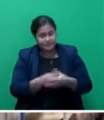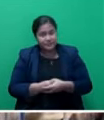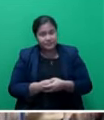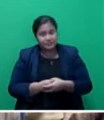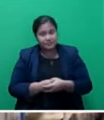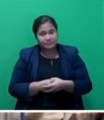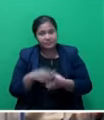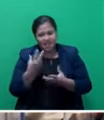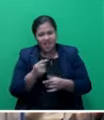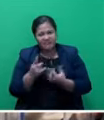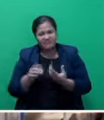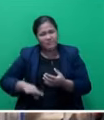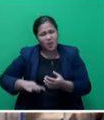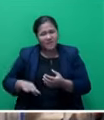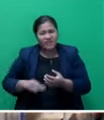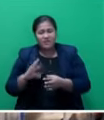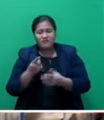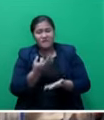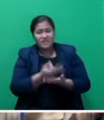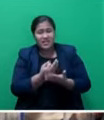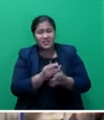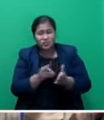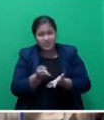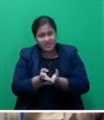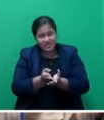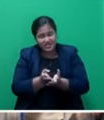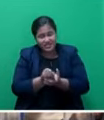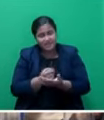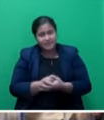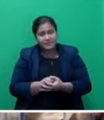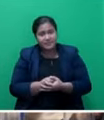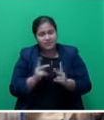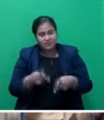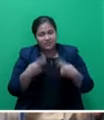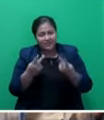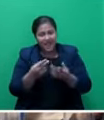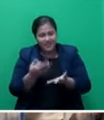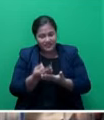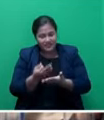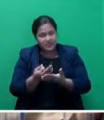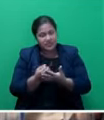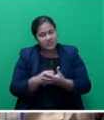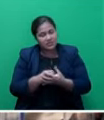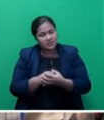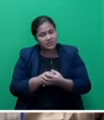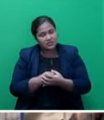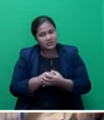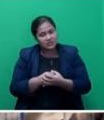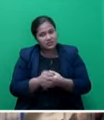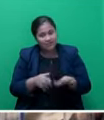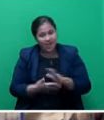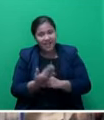has generated profits from fees for services rendered in accordance with the regulated fees charges regulations under the